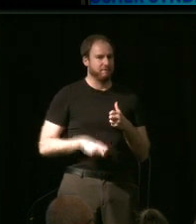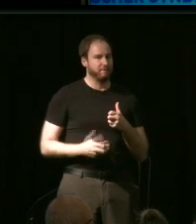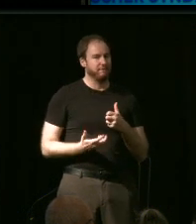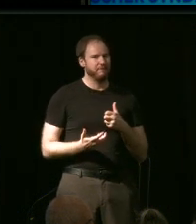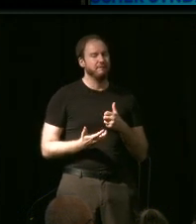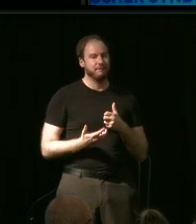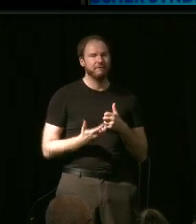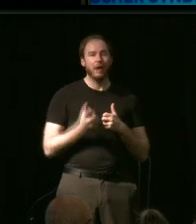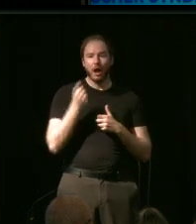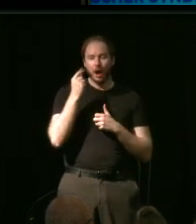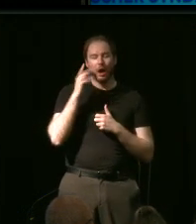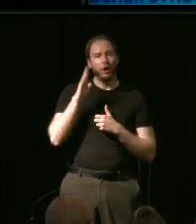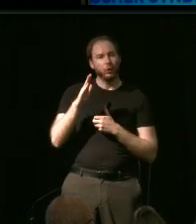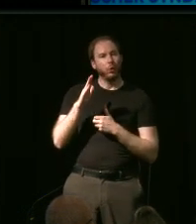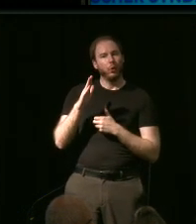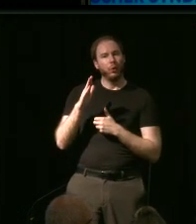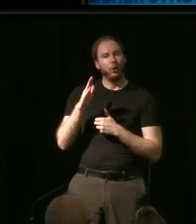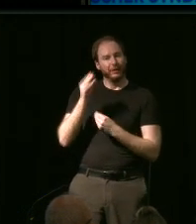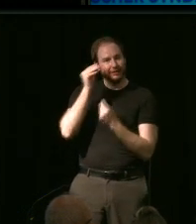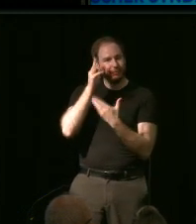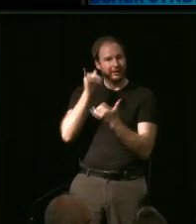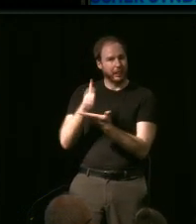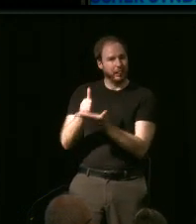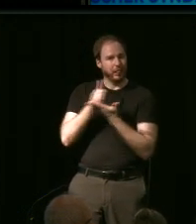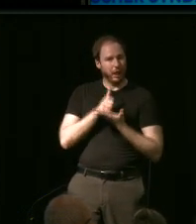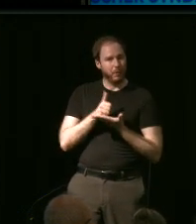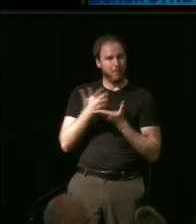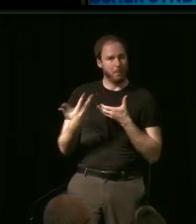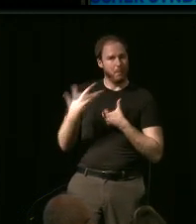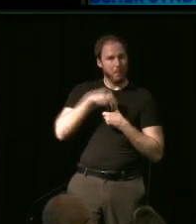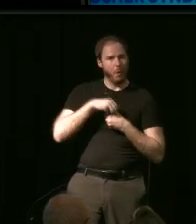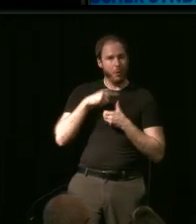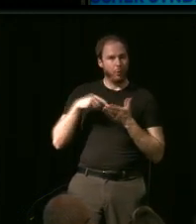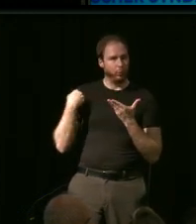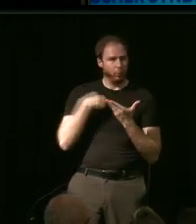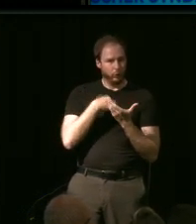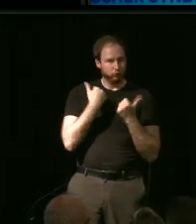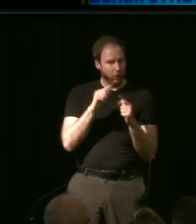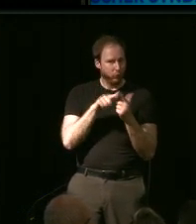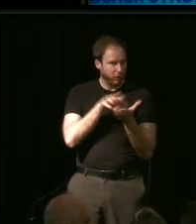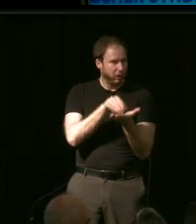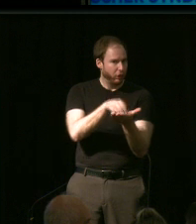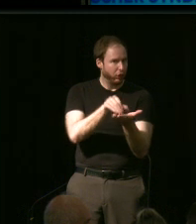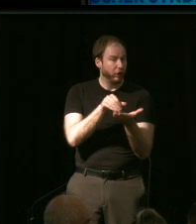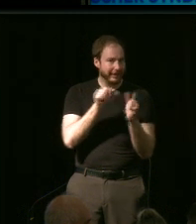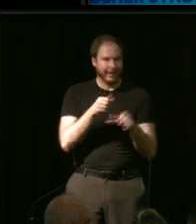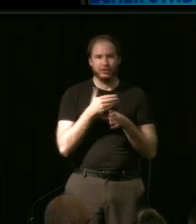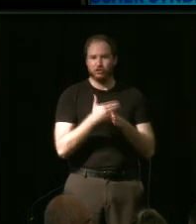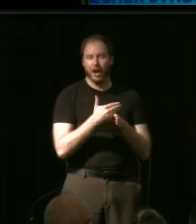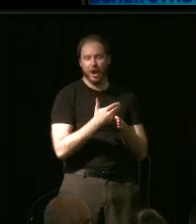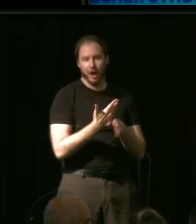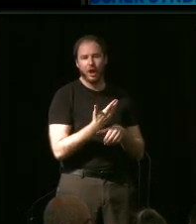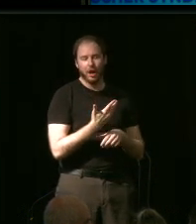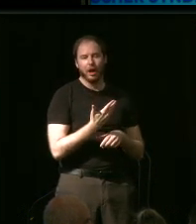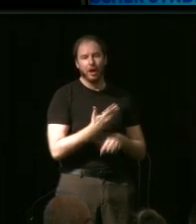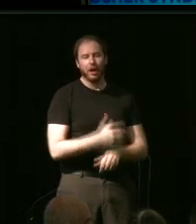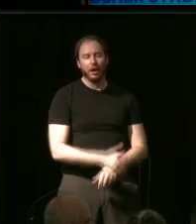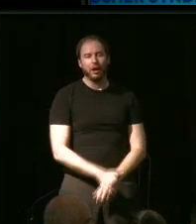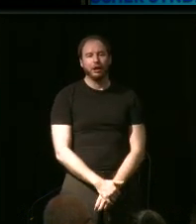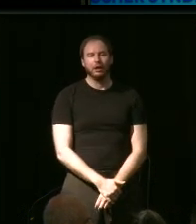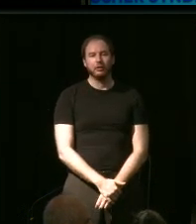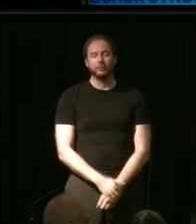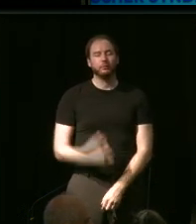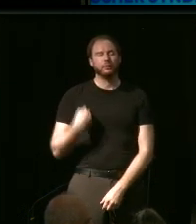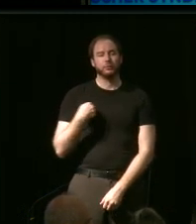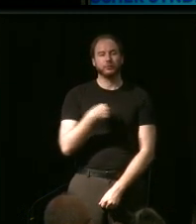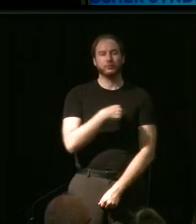your data can still become part of what we learn about Usher syndrome and what we're able to share. So we have been